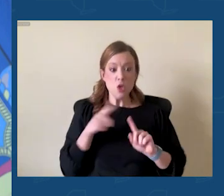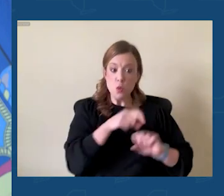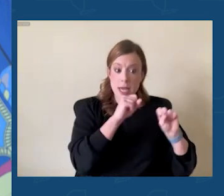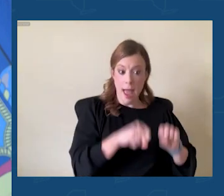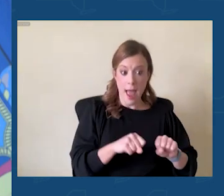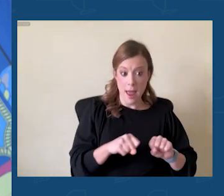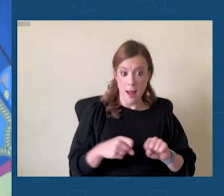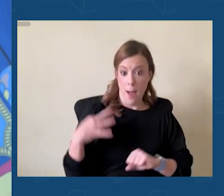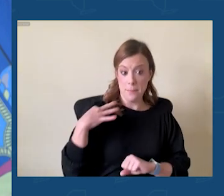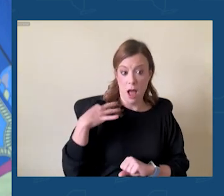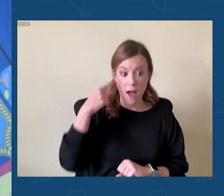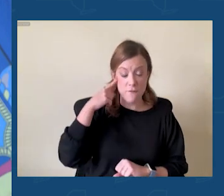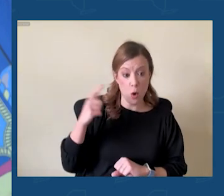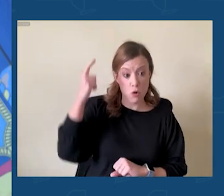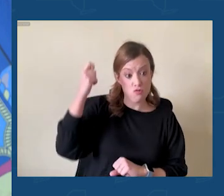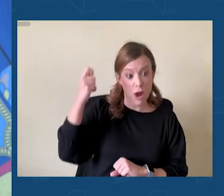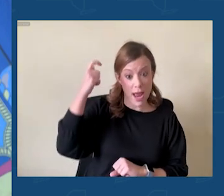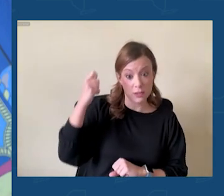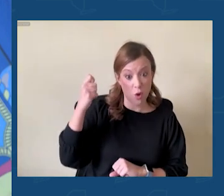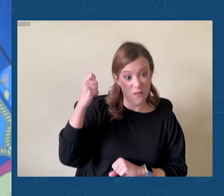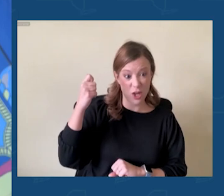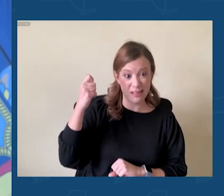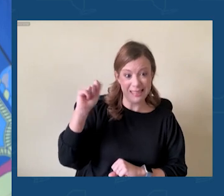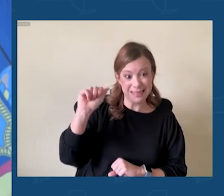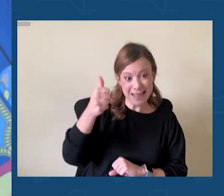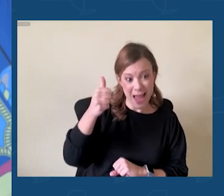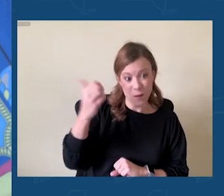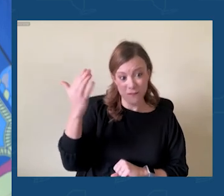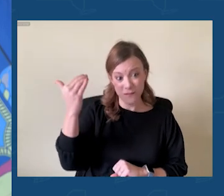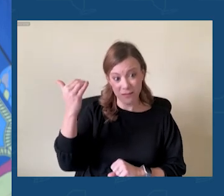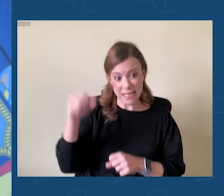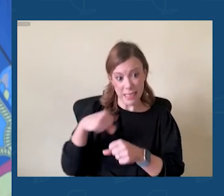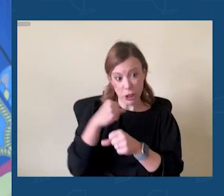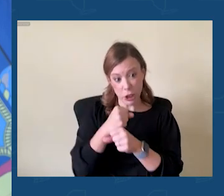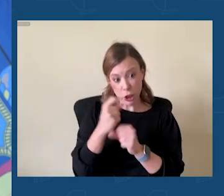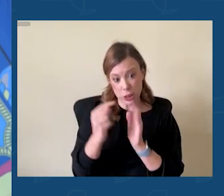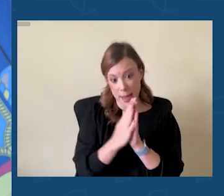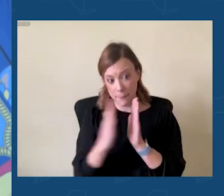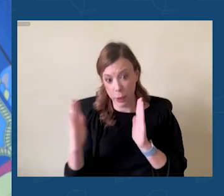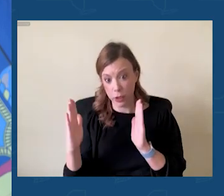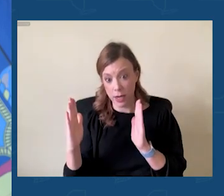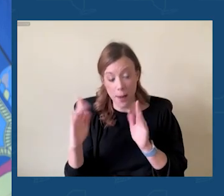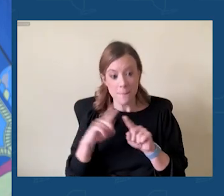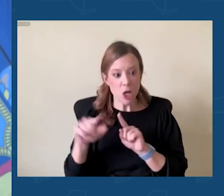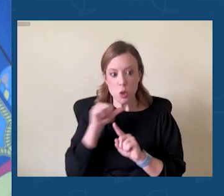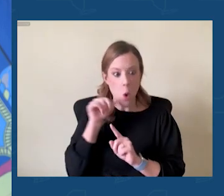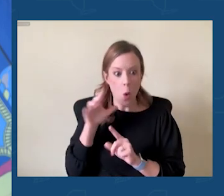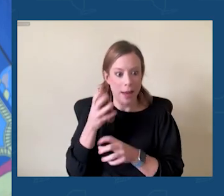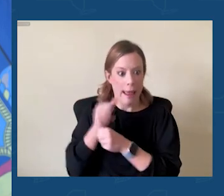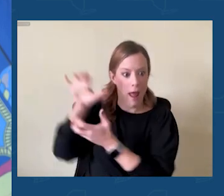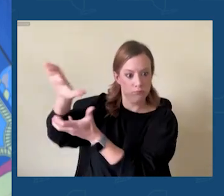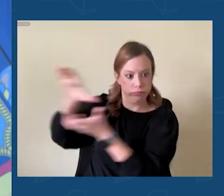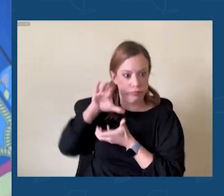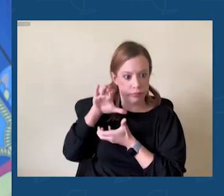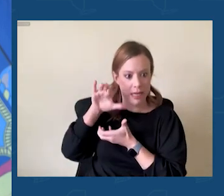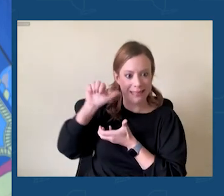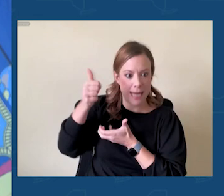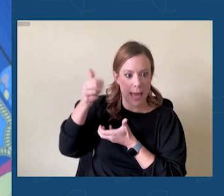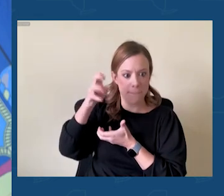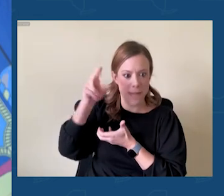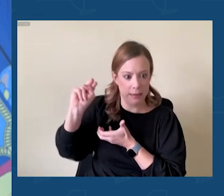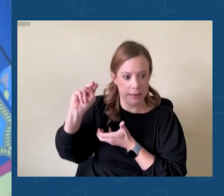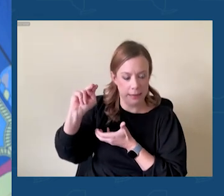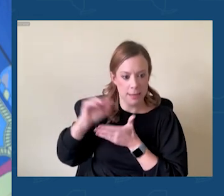10, 15-year period like I did. But there's never that wow factor all at once. When it all comes together, everything worked